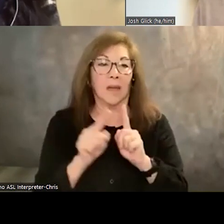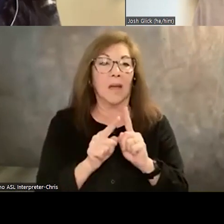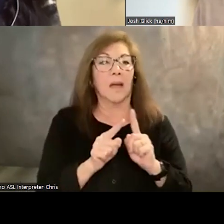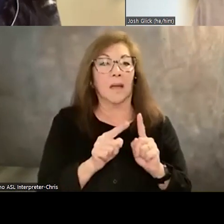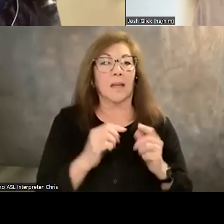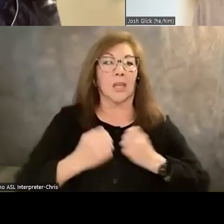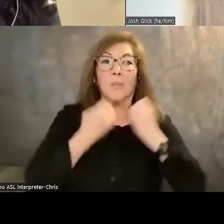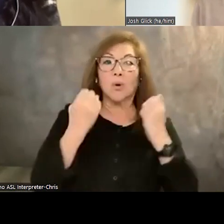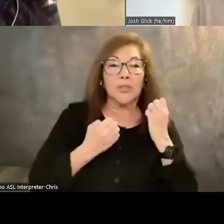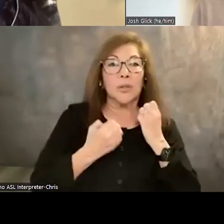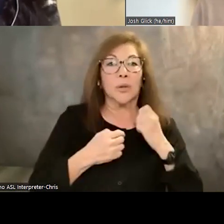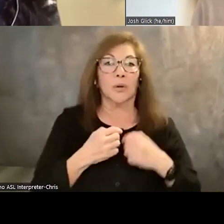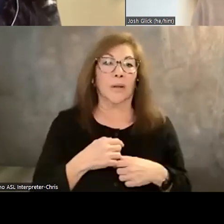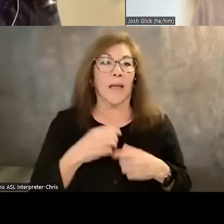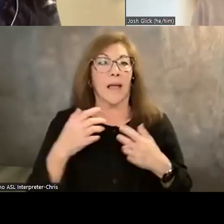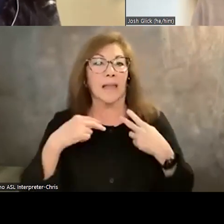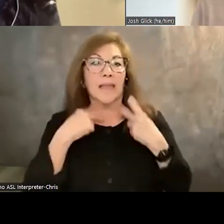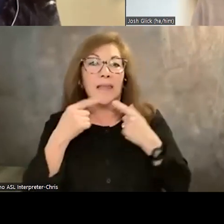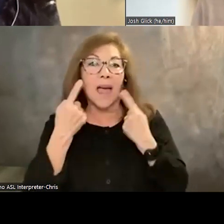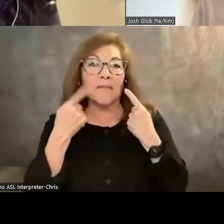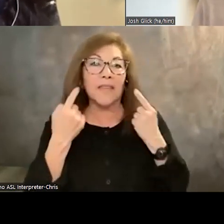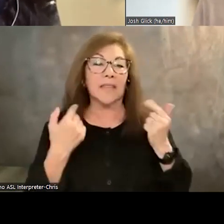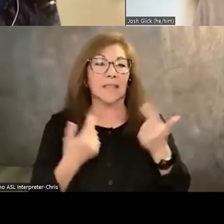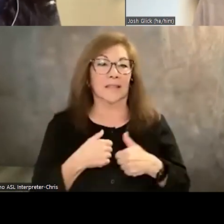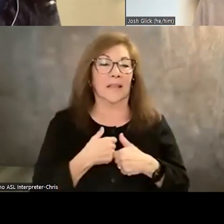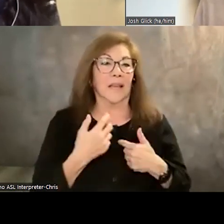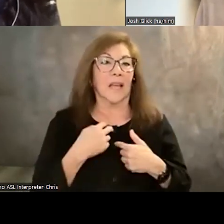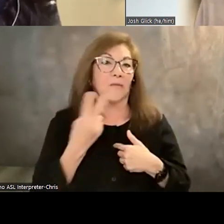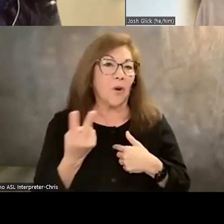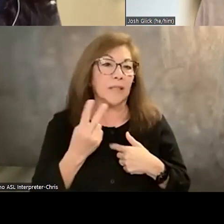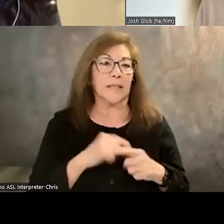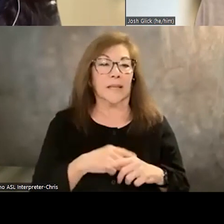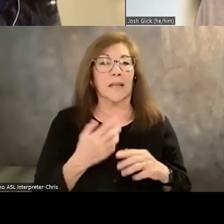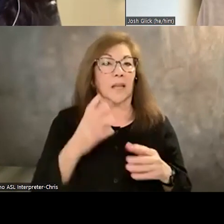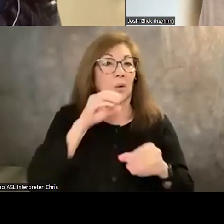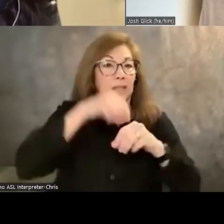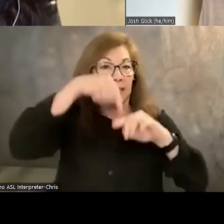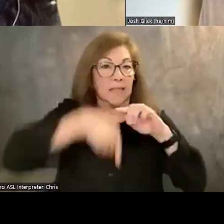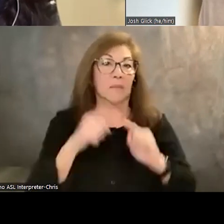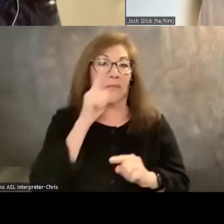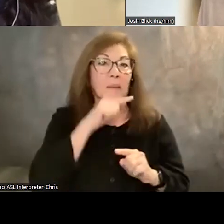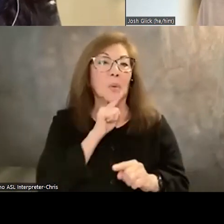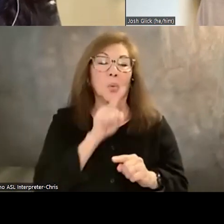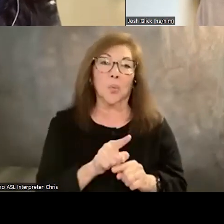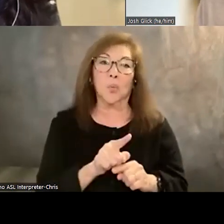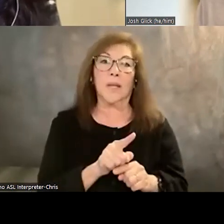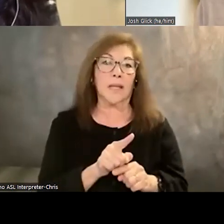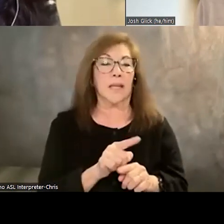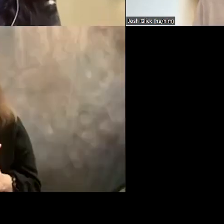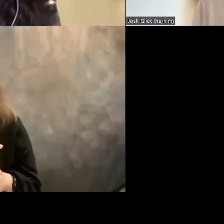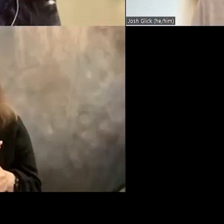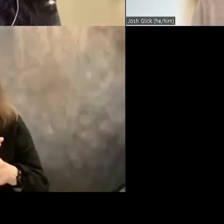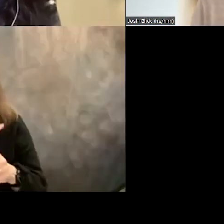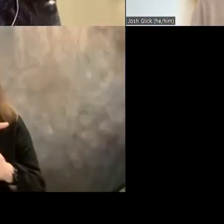setups. You know, the data set that kind of goes into creating the deepfake needs to be really comprehensive on both sides. So that's